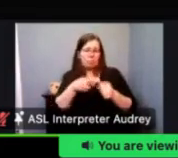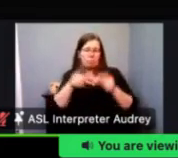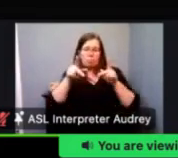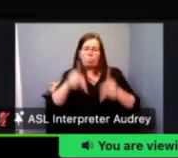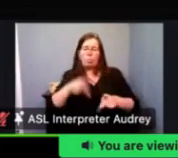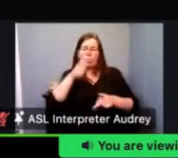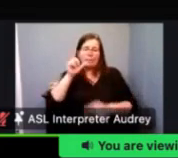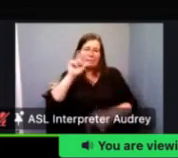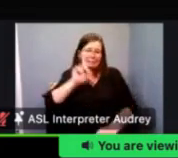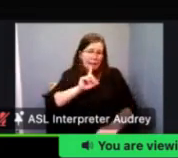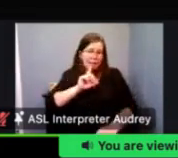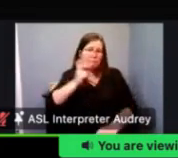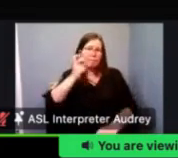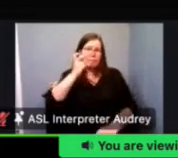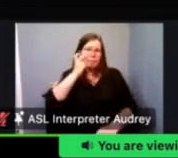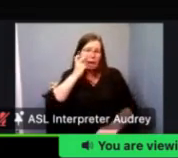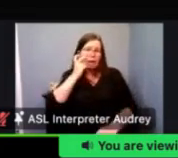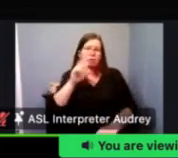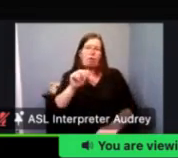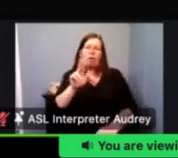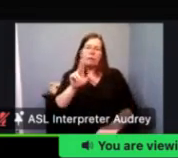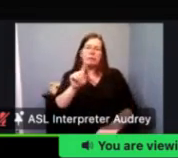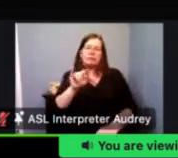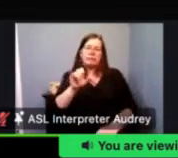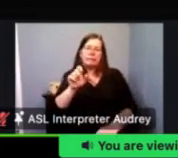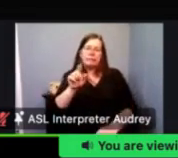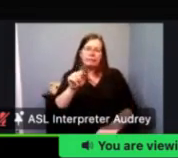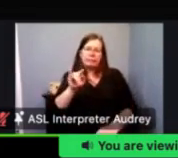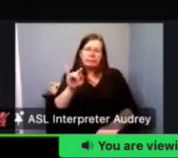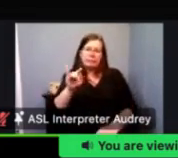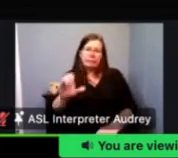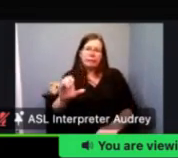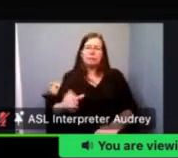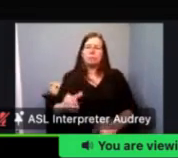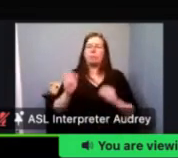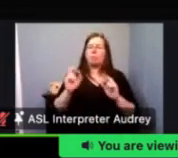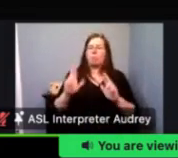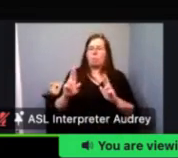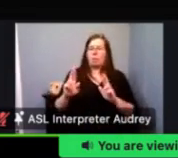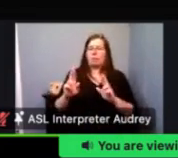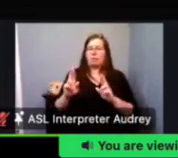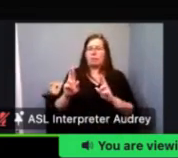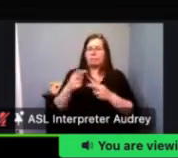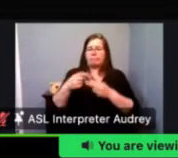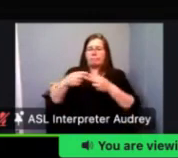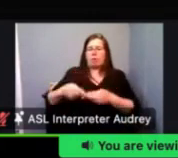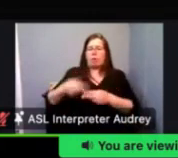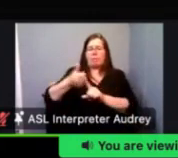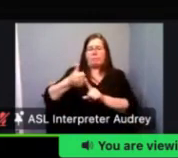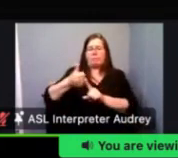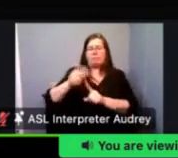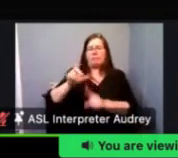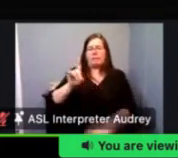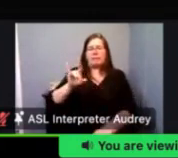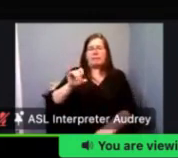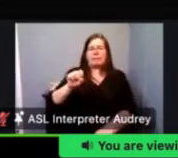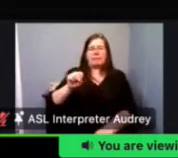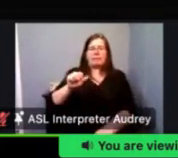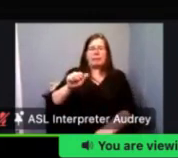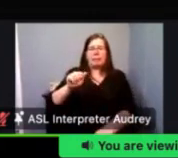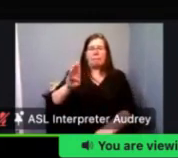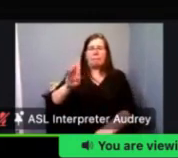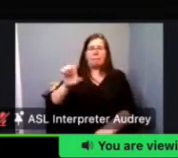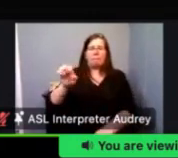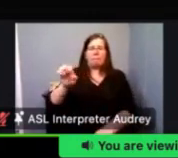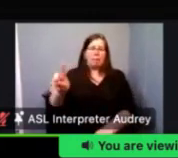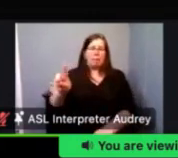deaf, blind, autistic, or just refers to themselves as a disabled person, so